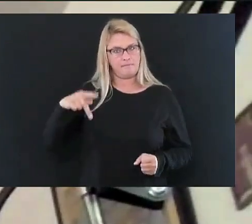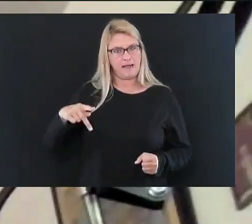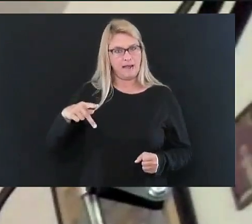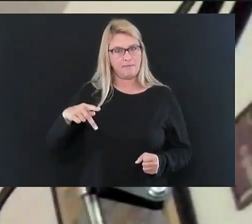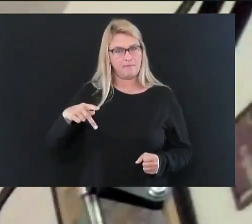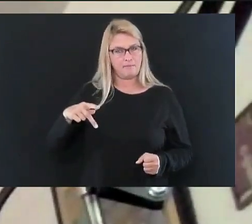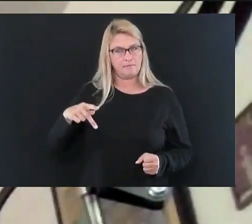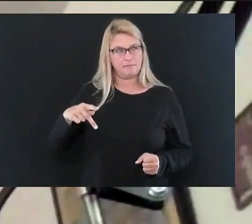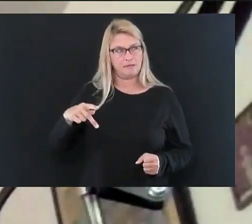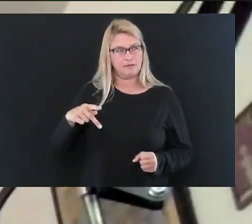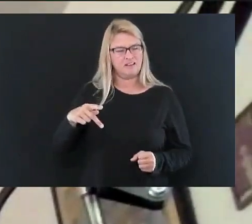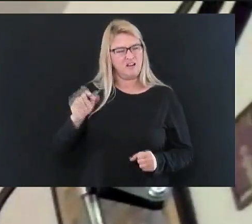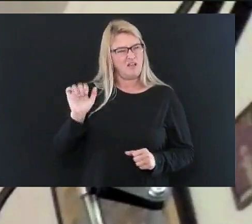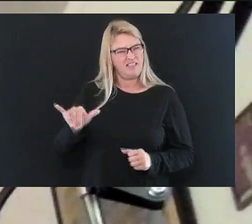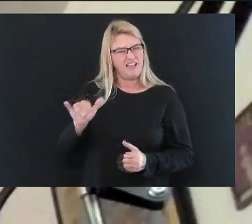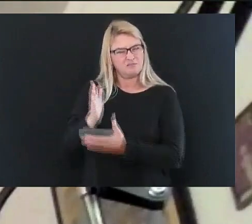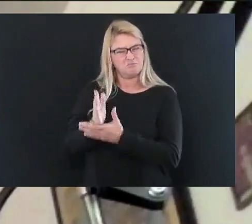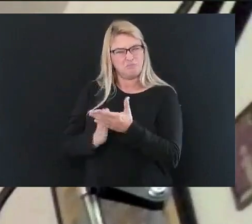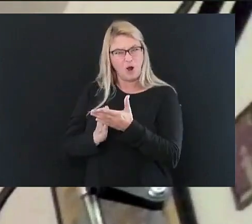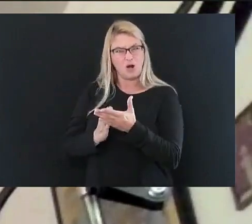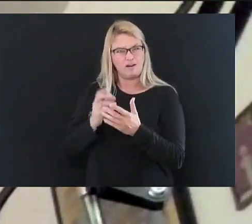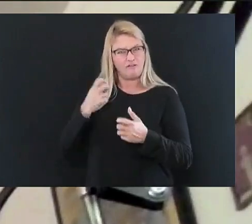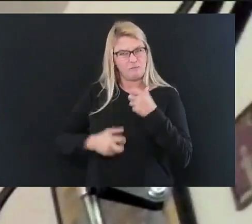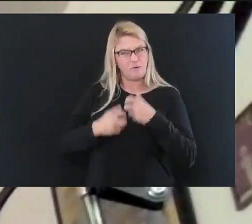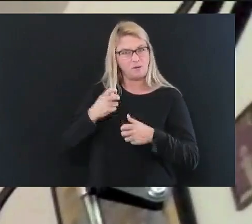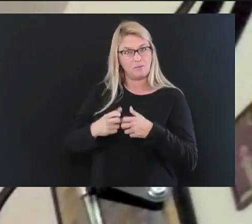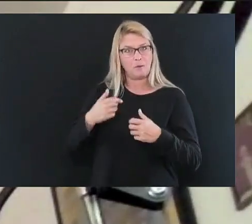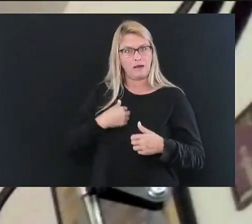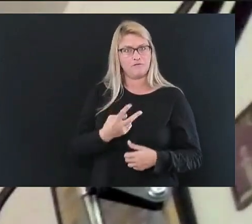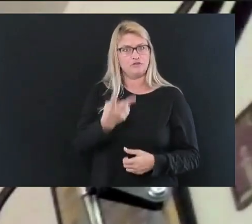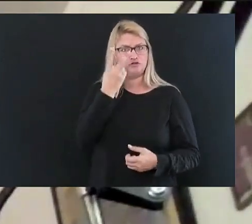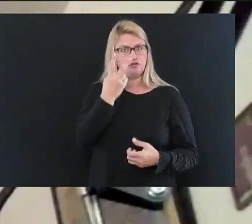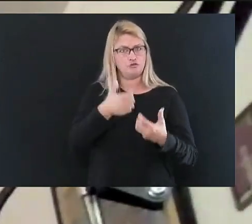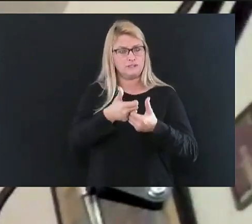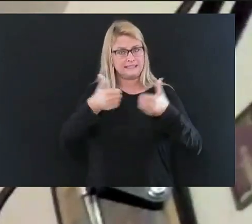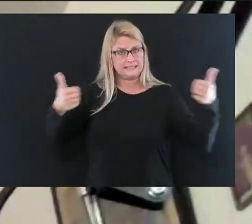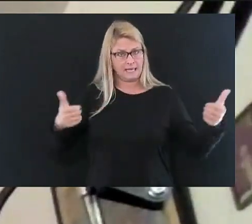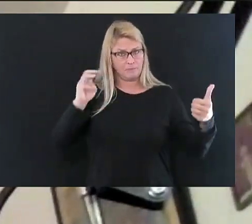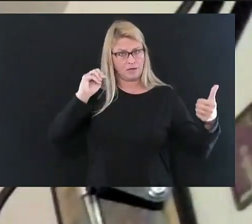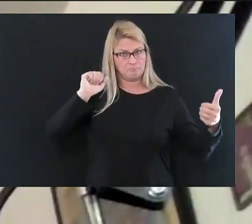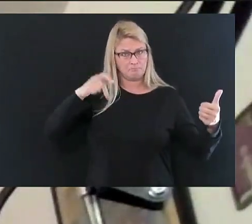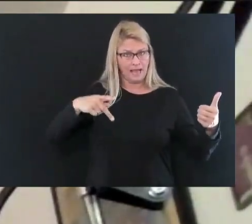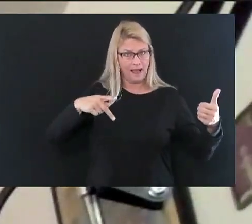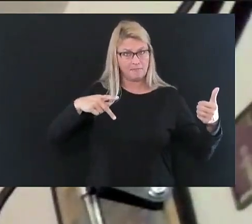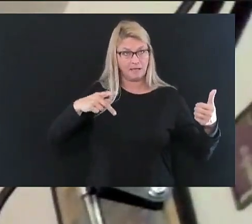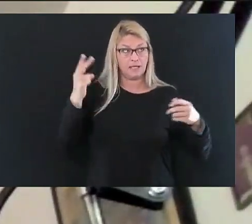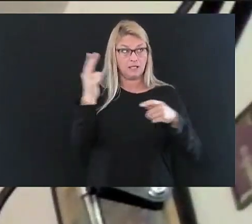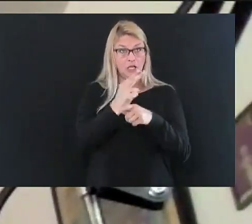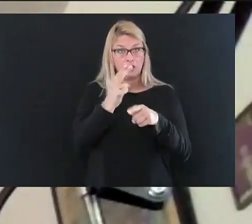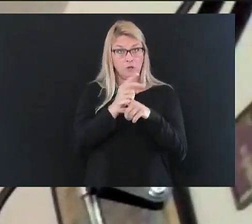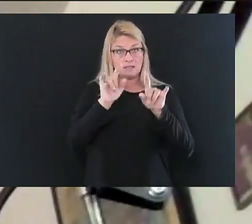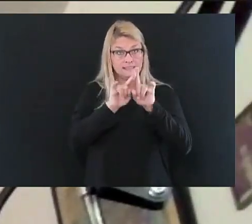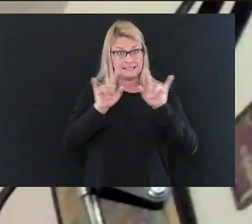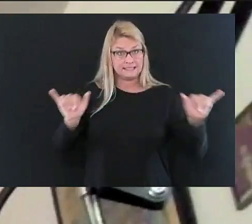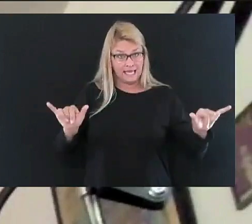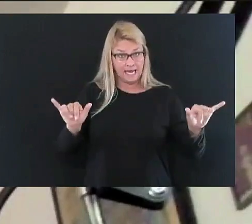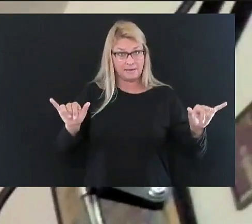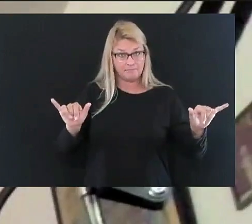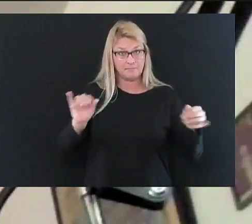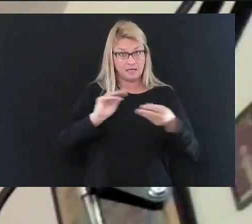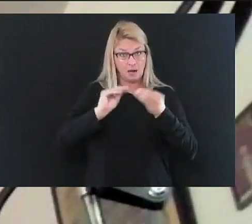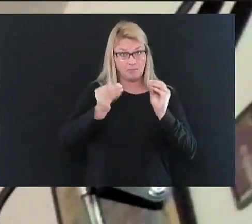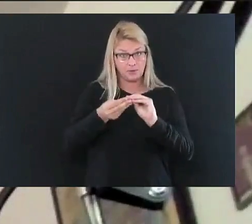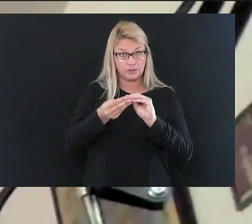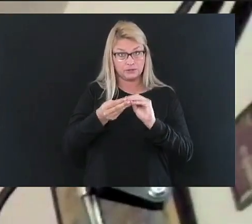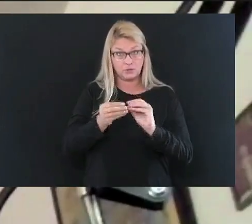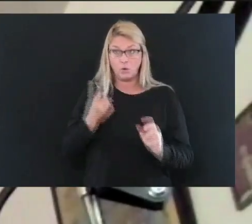that we technically have two separate maps? I understand that they both use the same exact metrics, one being updated every day on